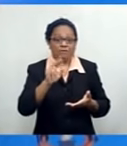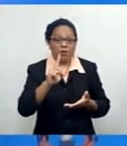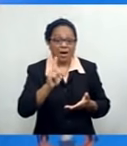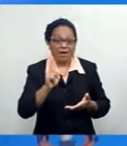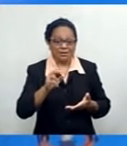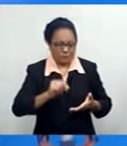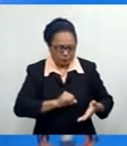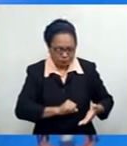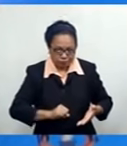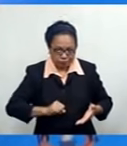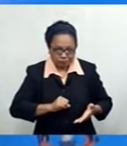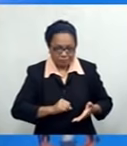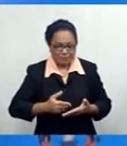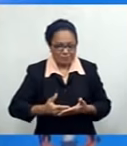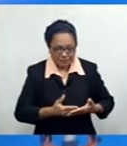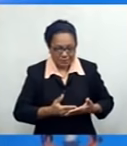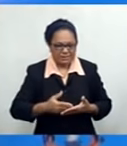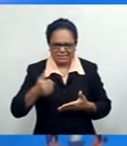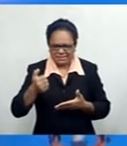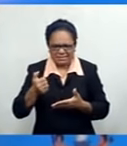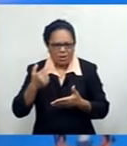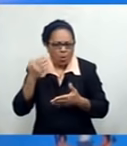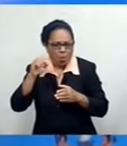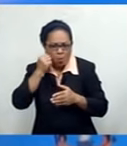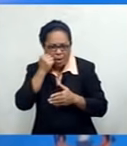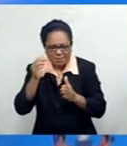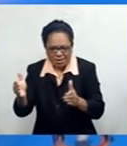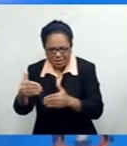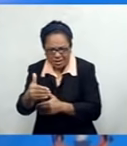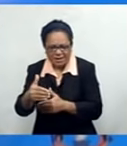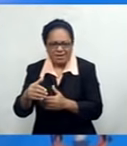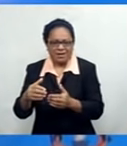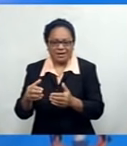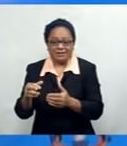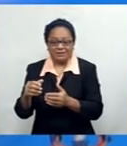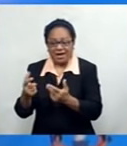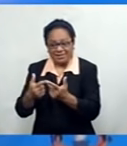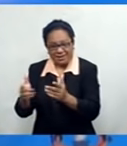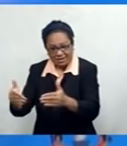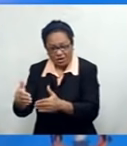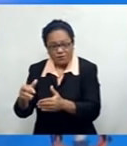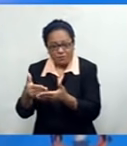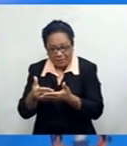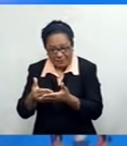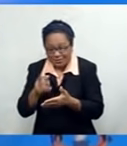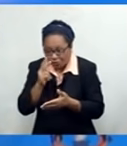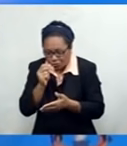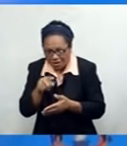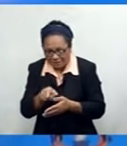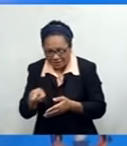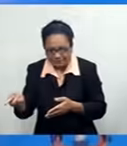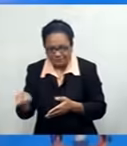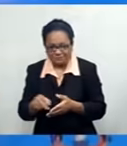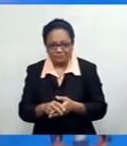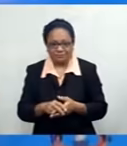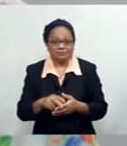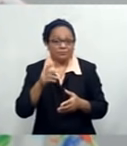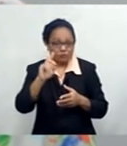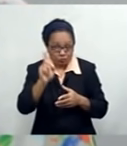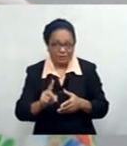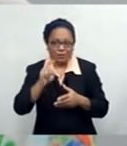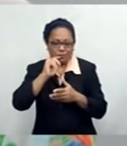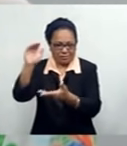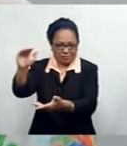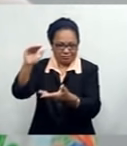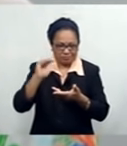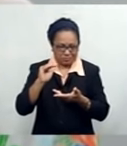ultrasound scanners, 6 infant warmers, 8 transport incubators and 10 fetal monitors, which we'll also be receiving today.